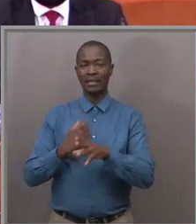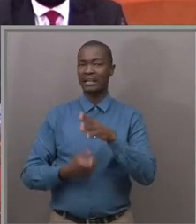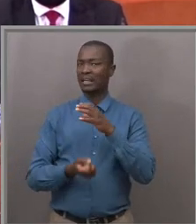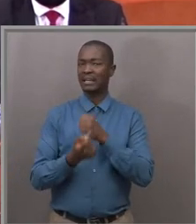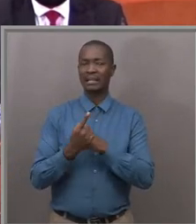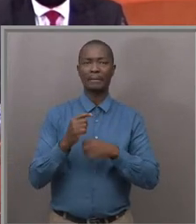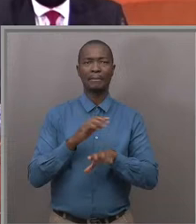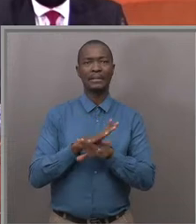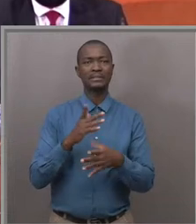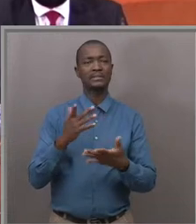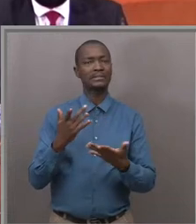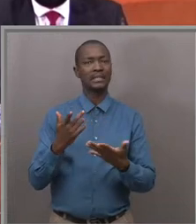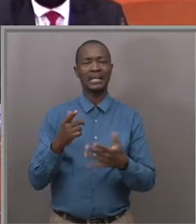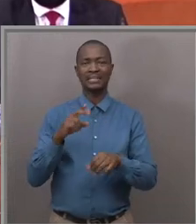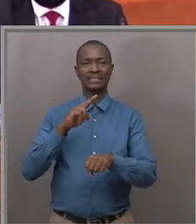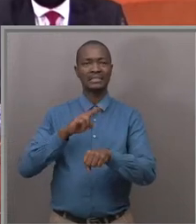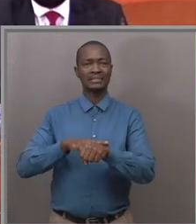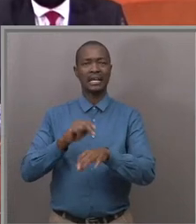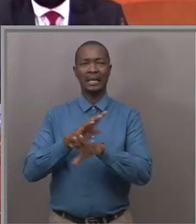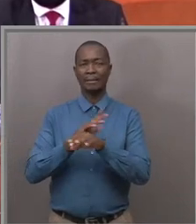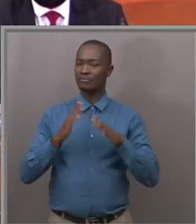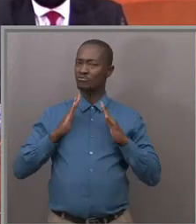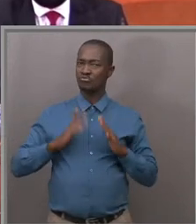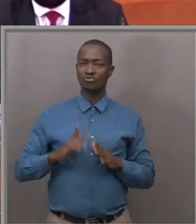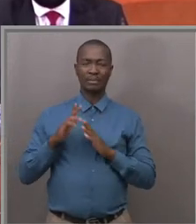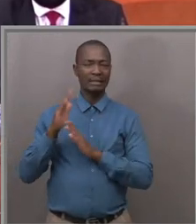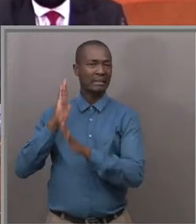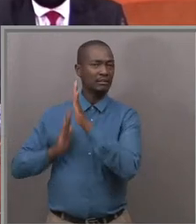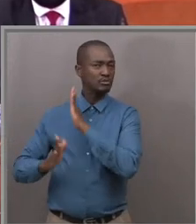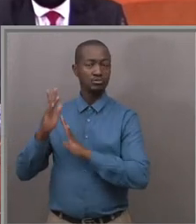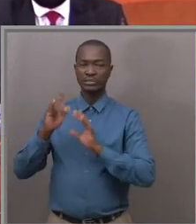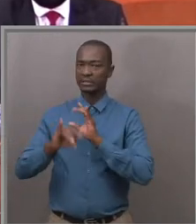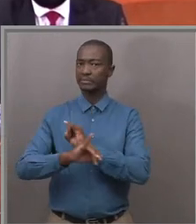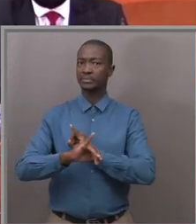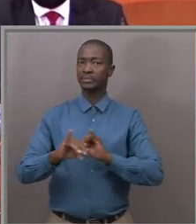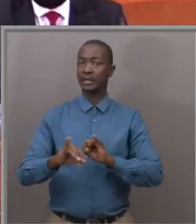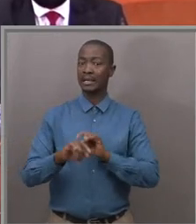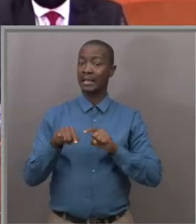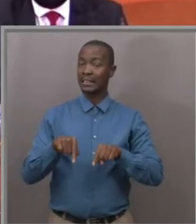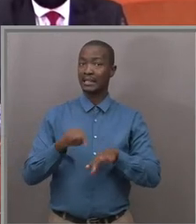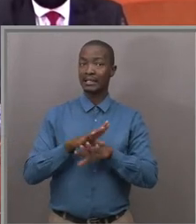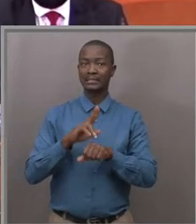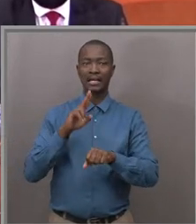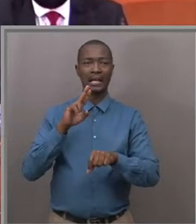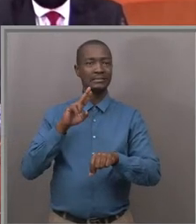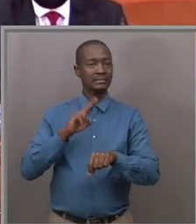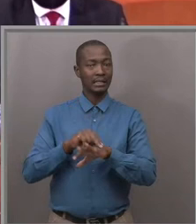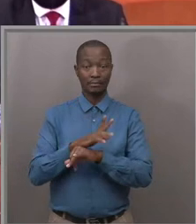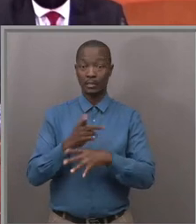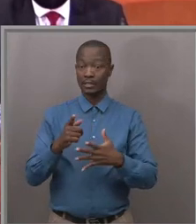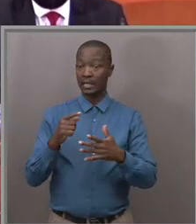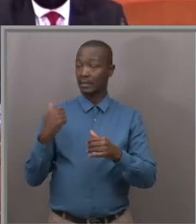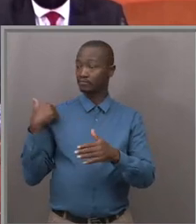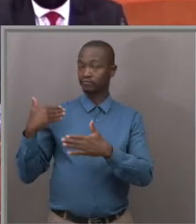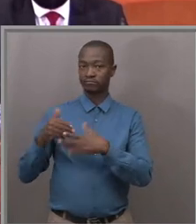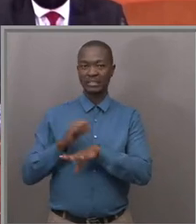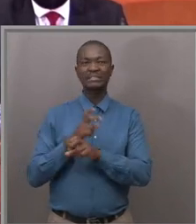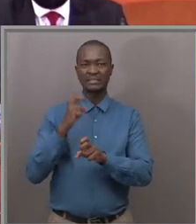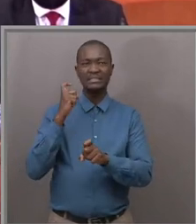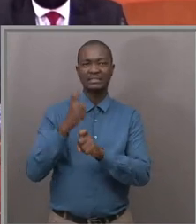extraordinary time in human history. These are profoundly difficult circumstances.